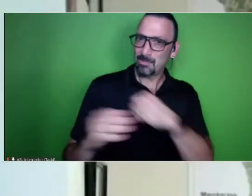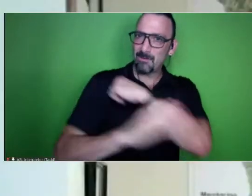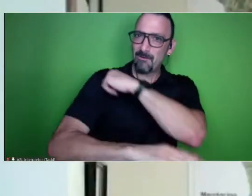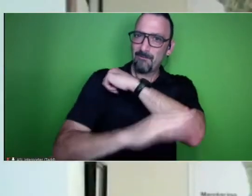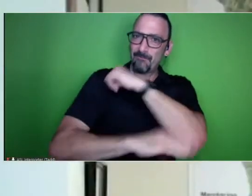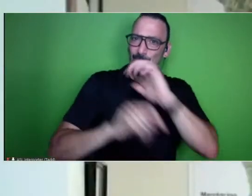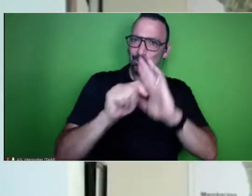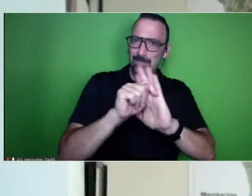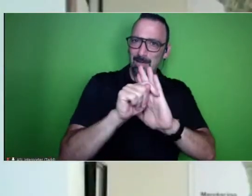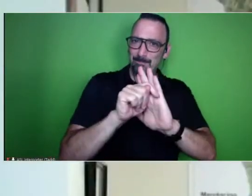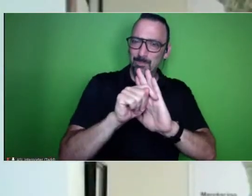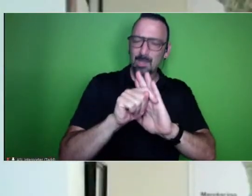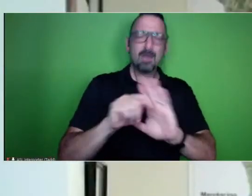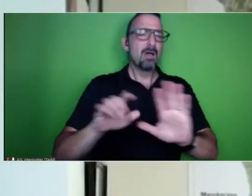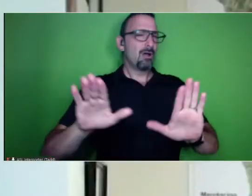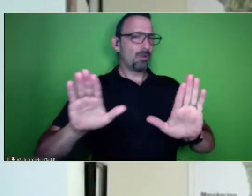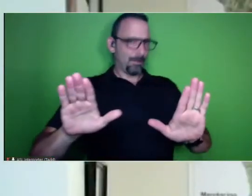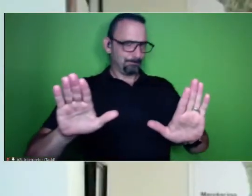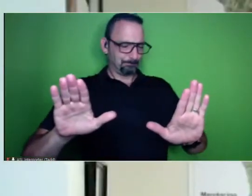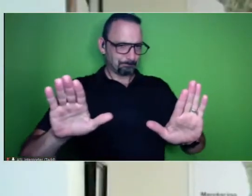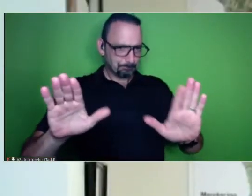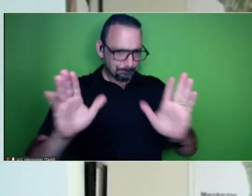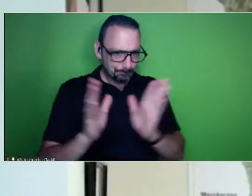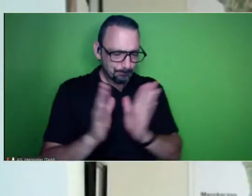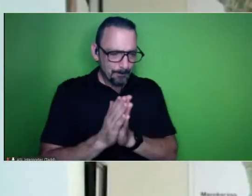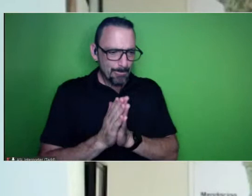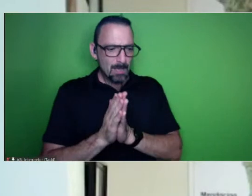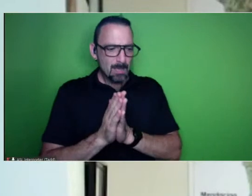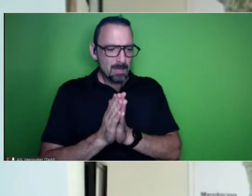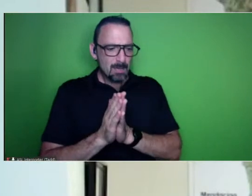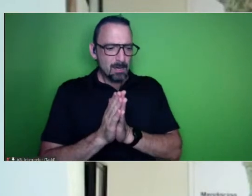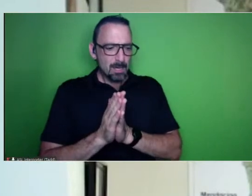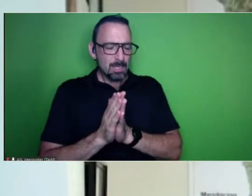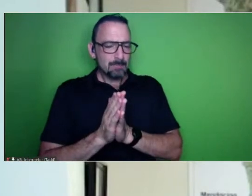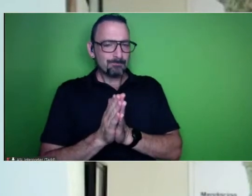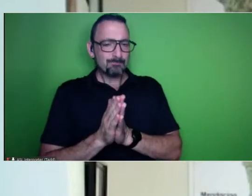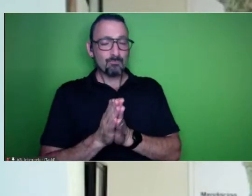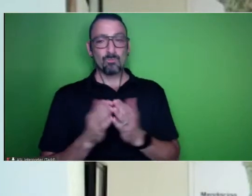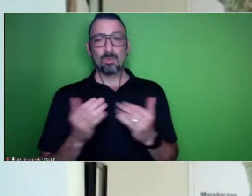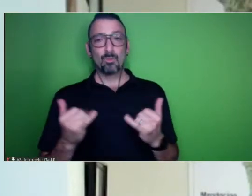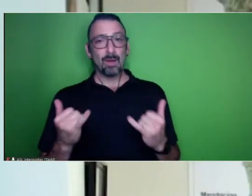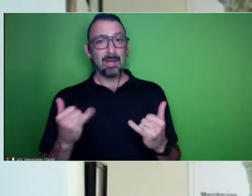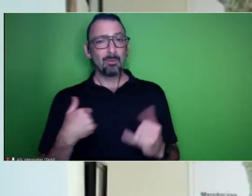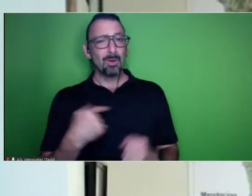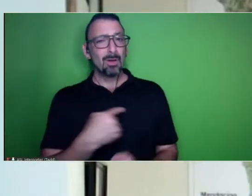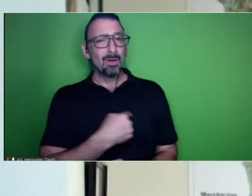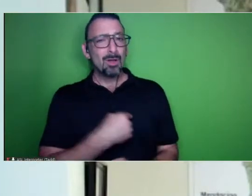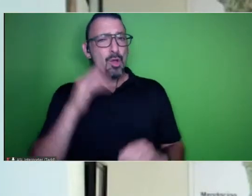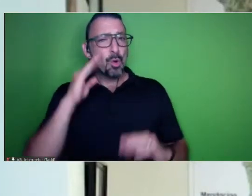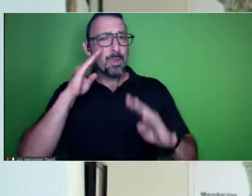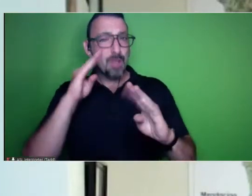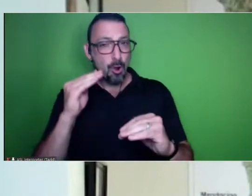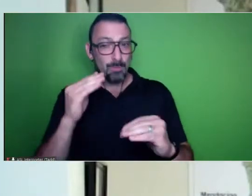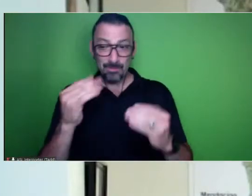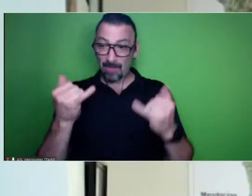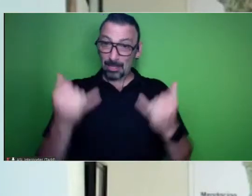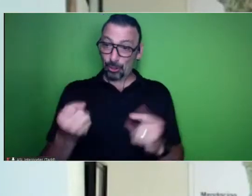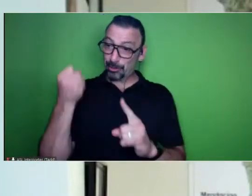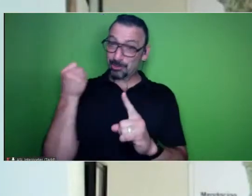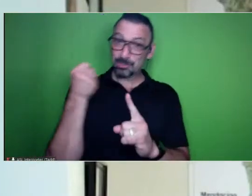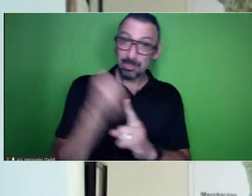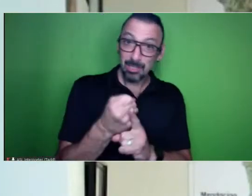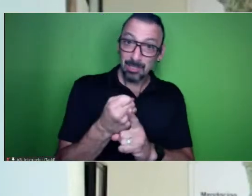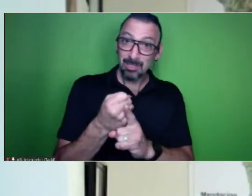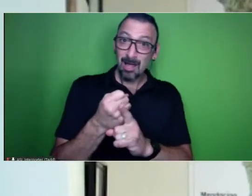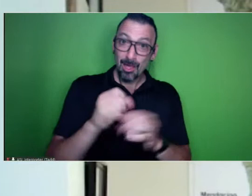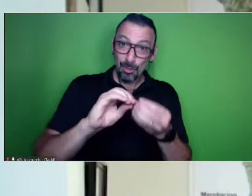Well, at this point, we hope that the current surge really is decreasing and